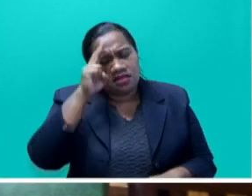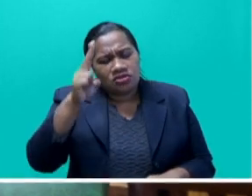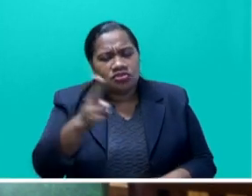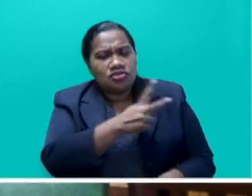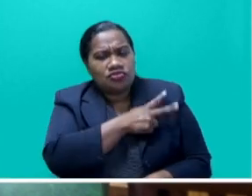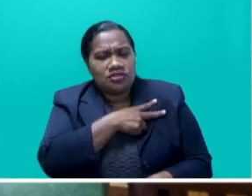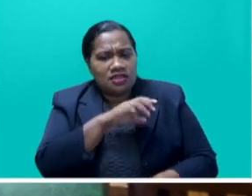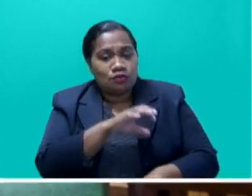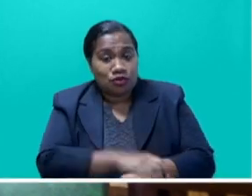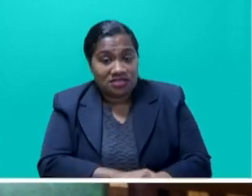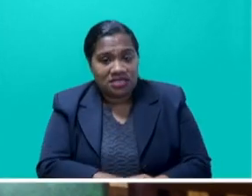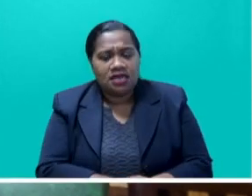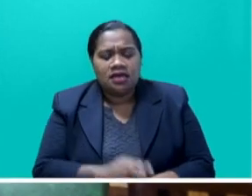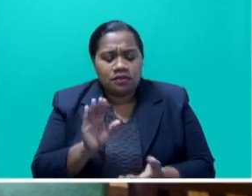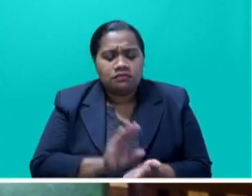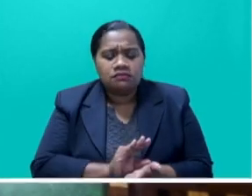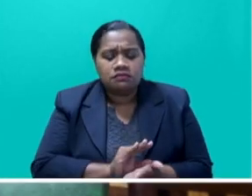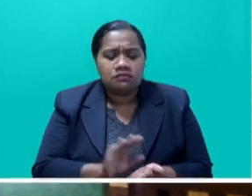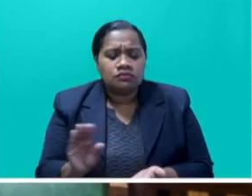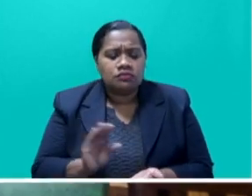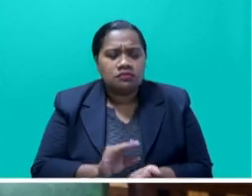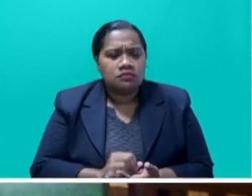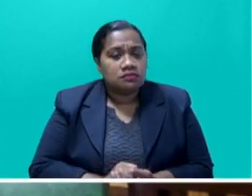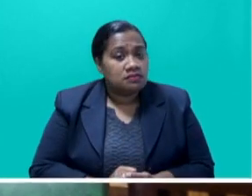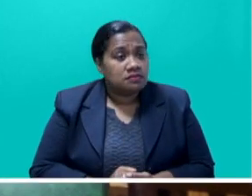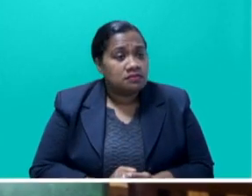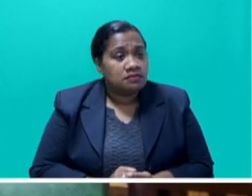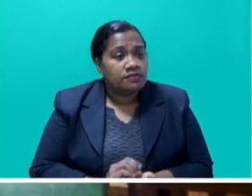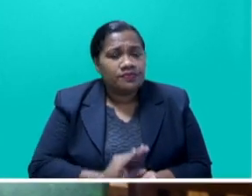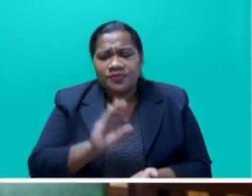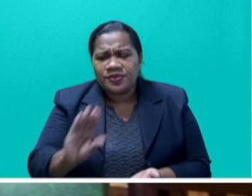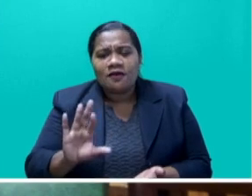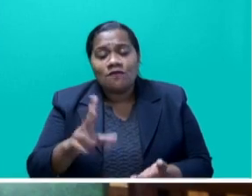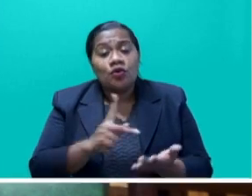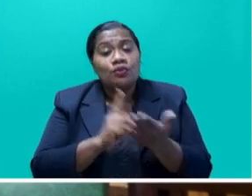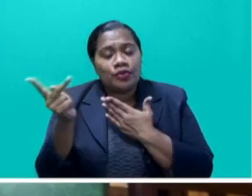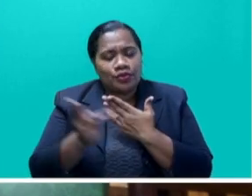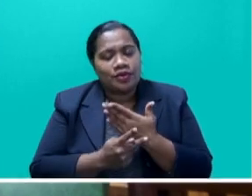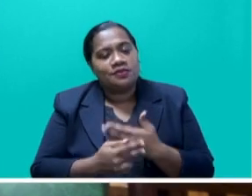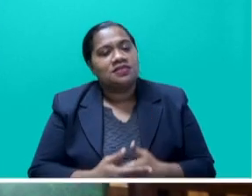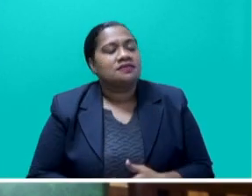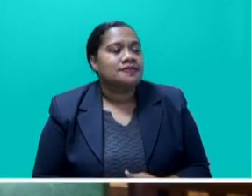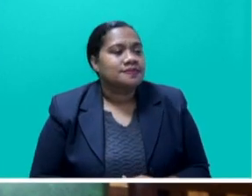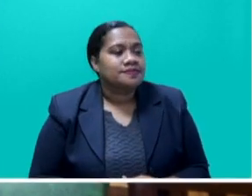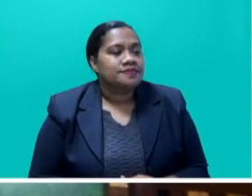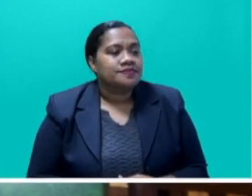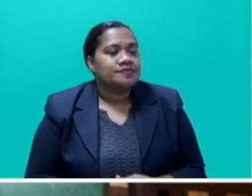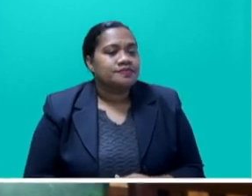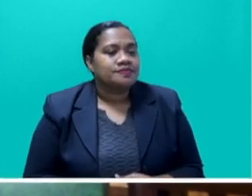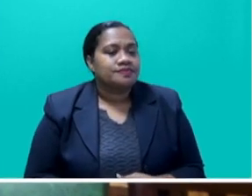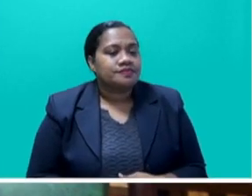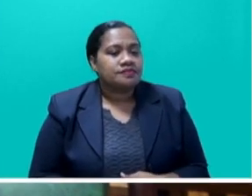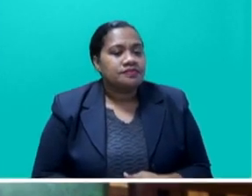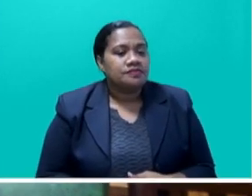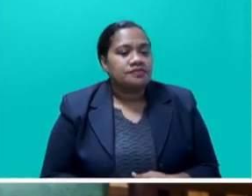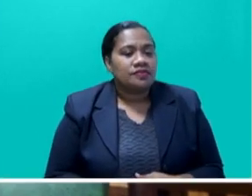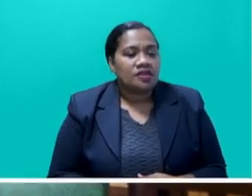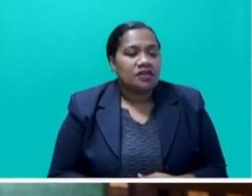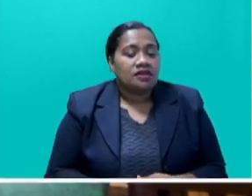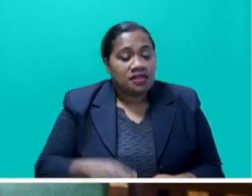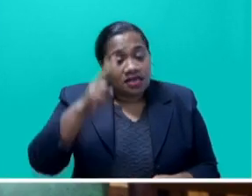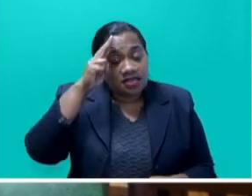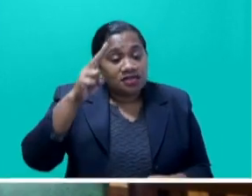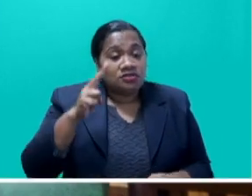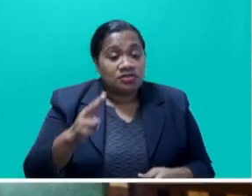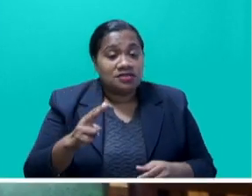is allocated for the following key programs and initiatives, Mr. Speaker, sir. For the National Security Defense Review, a